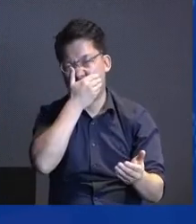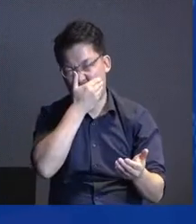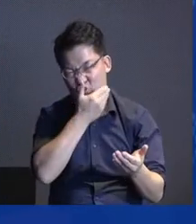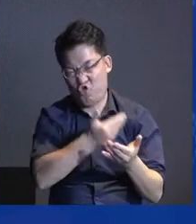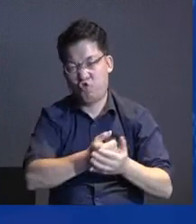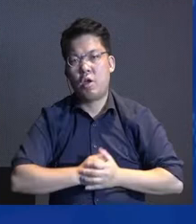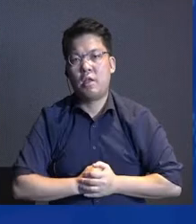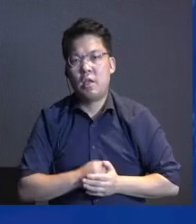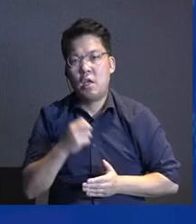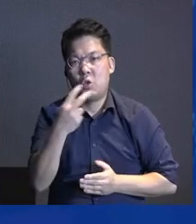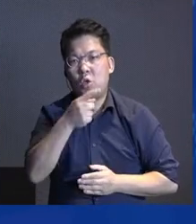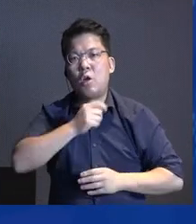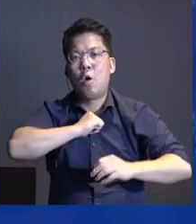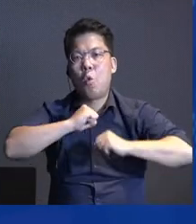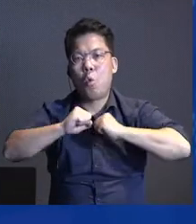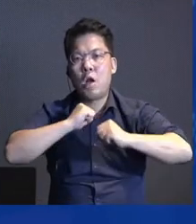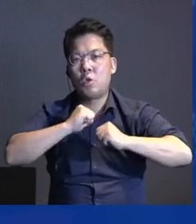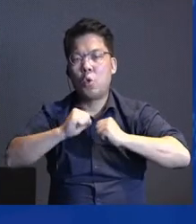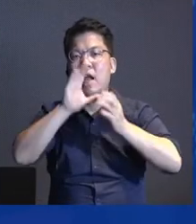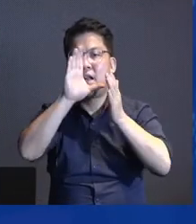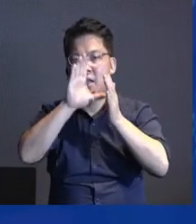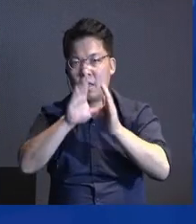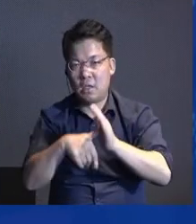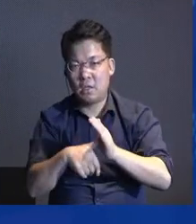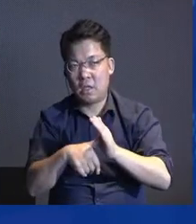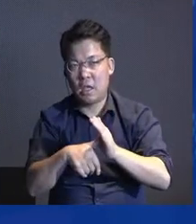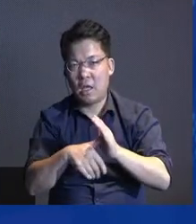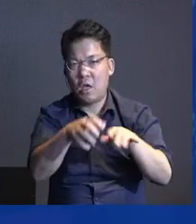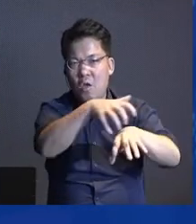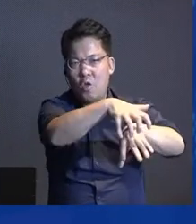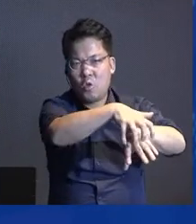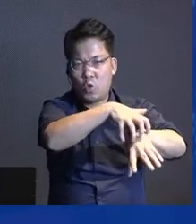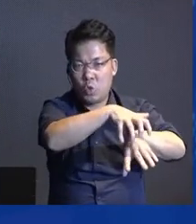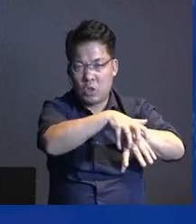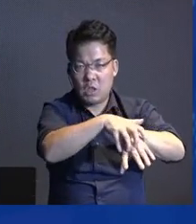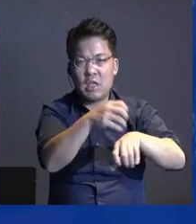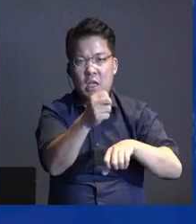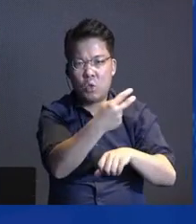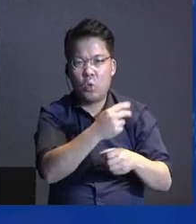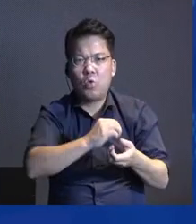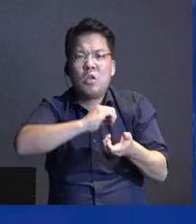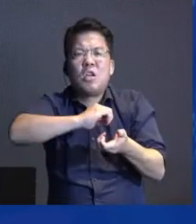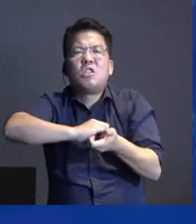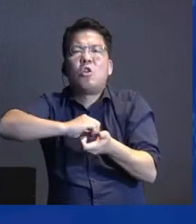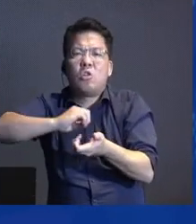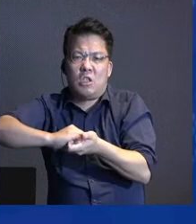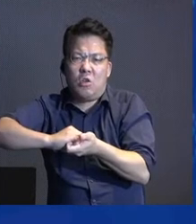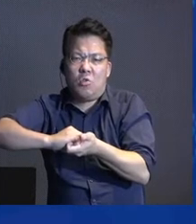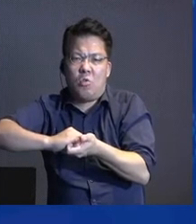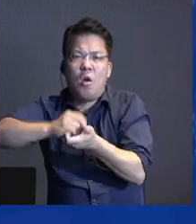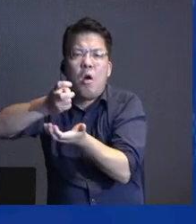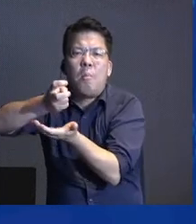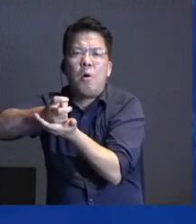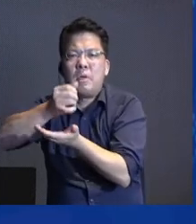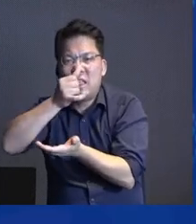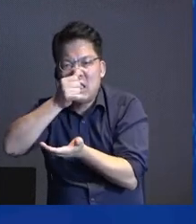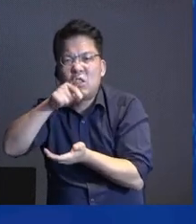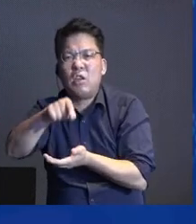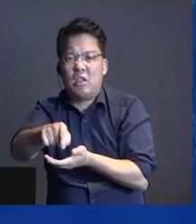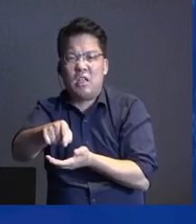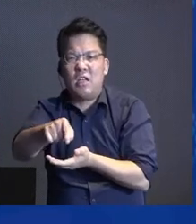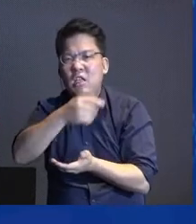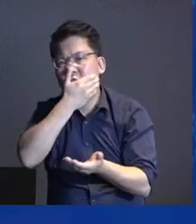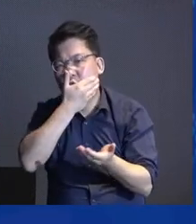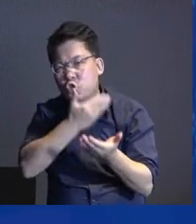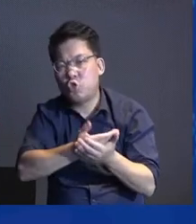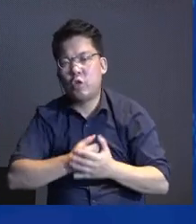rather low threshold. Also that structure and regularity helps for people